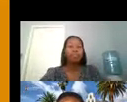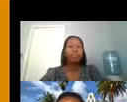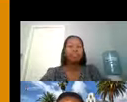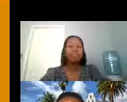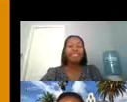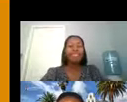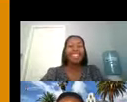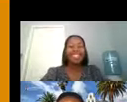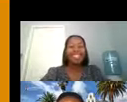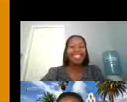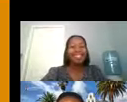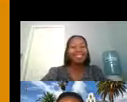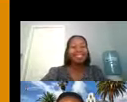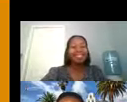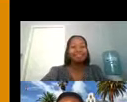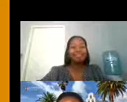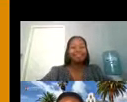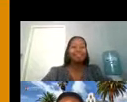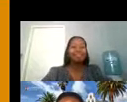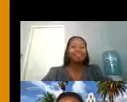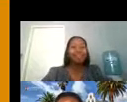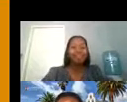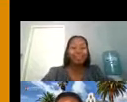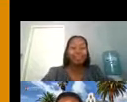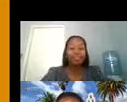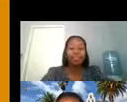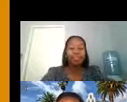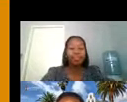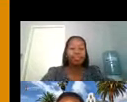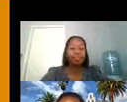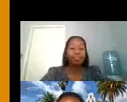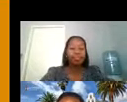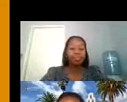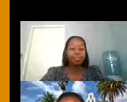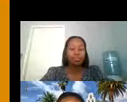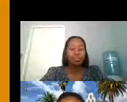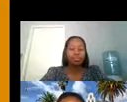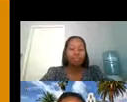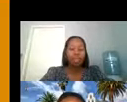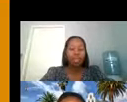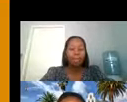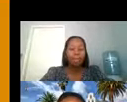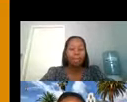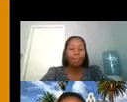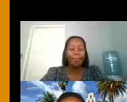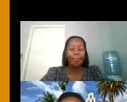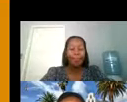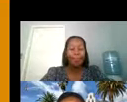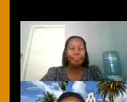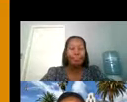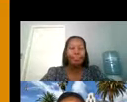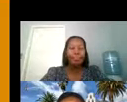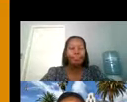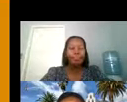labeled ourselves, we started in these positions 2 years ago and totally revamped